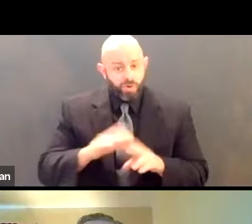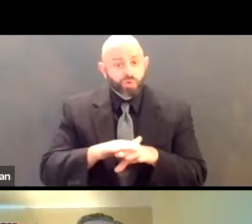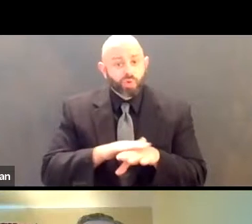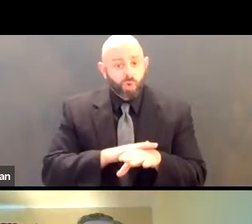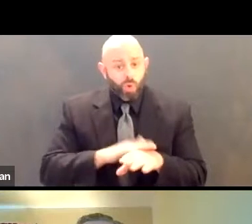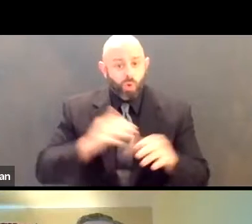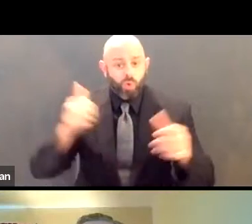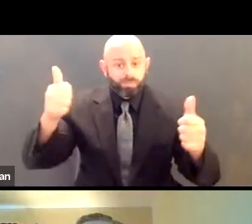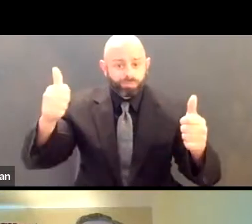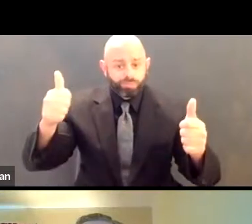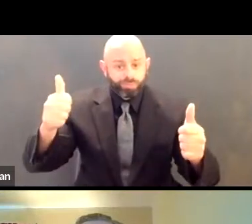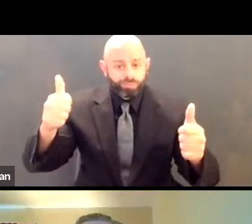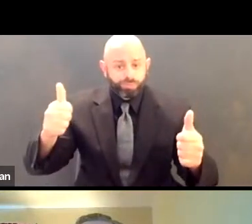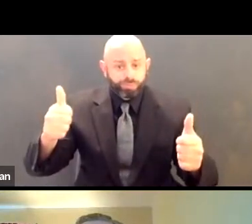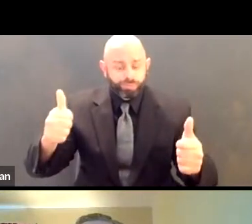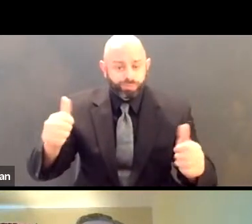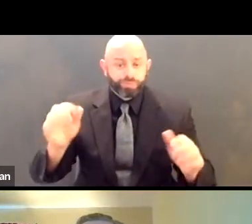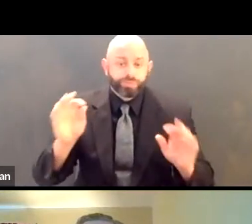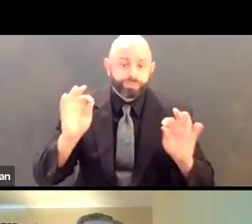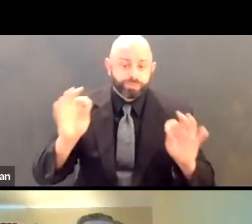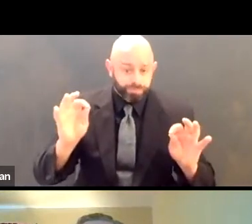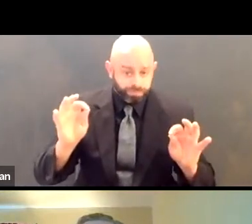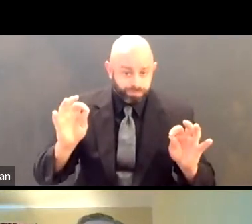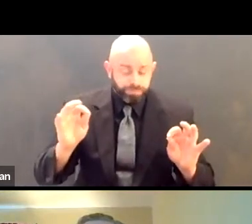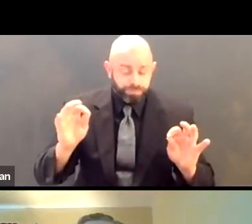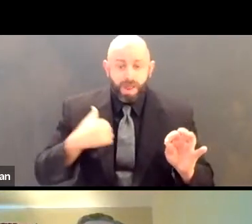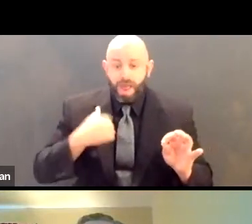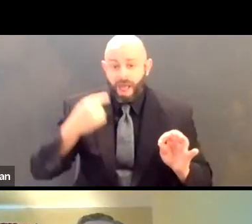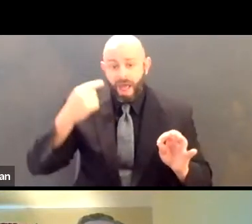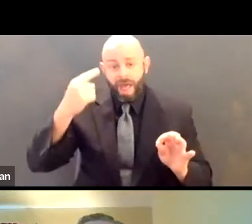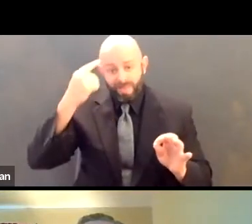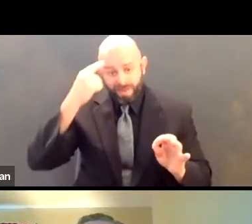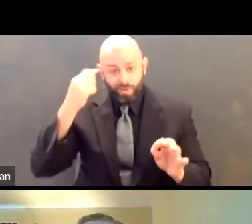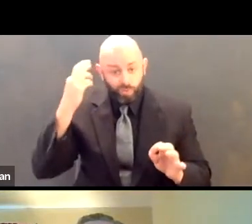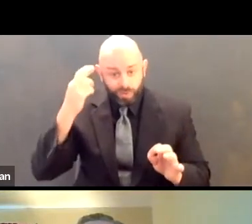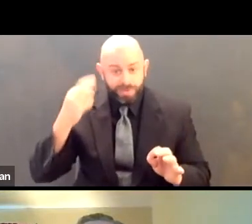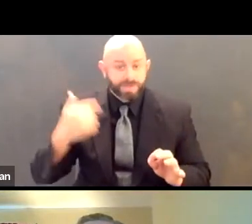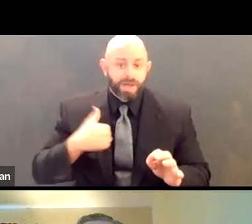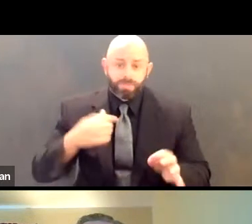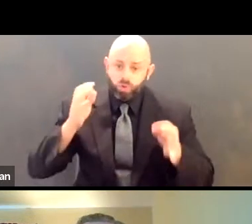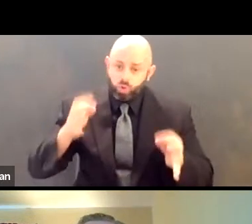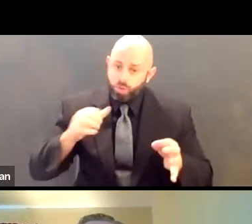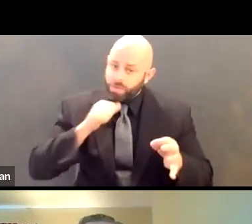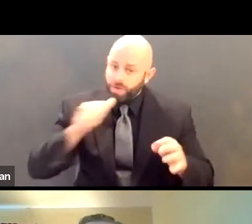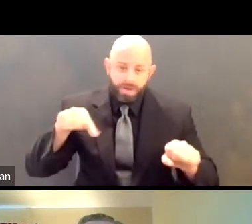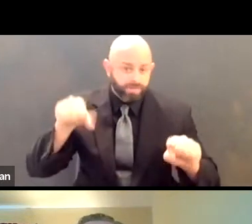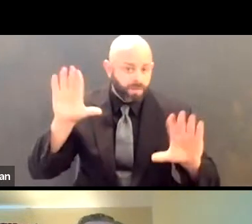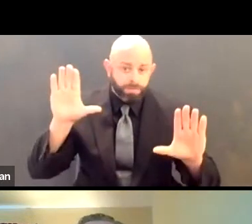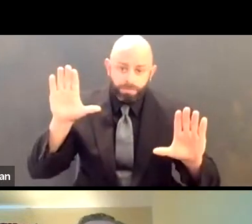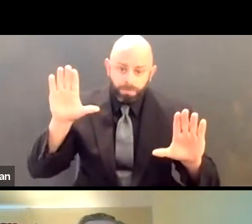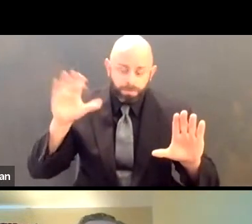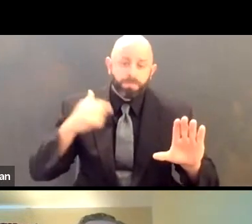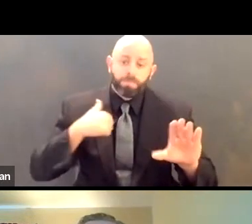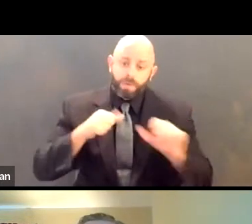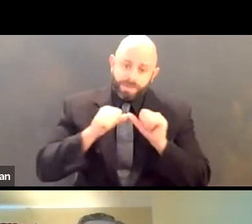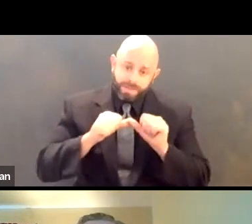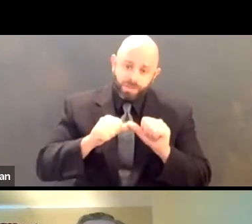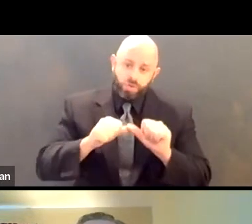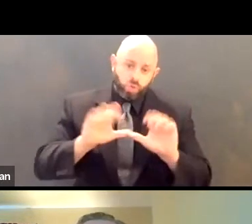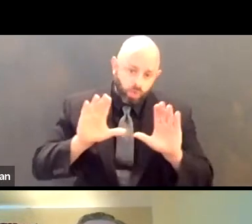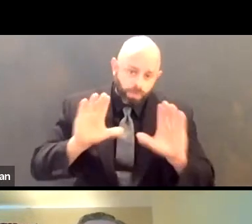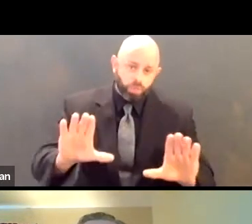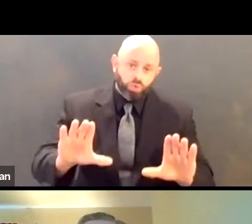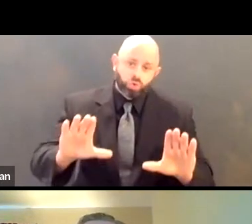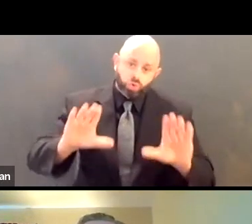progressing. And I think a lot of that is because I'm just determined not to give in, to push, continue to push.